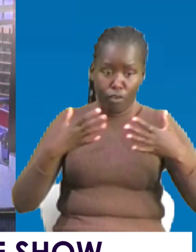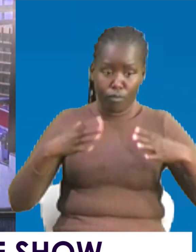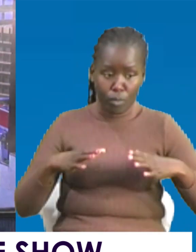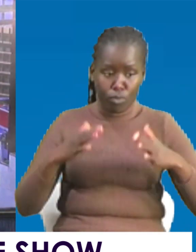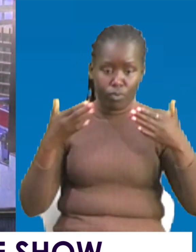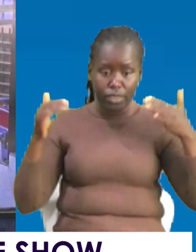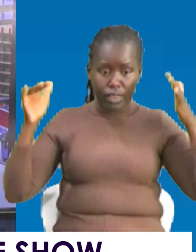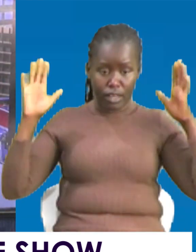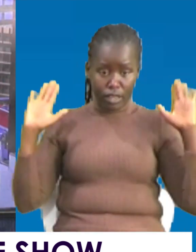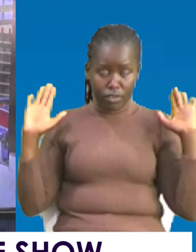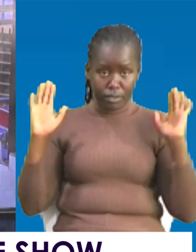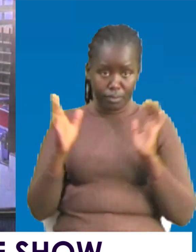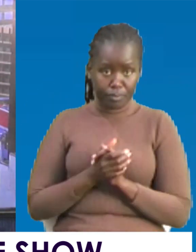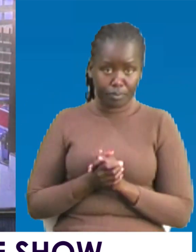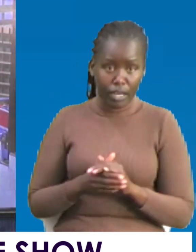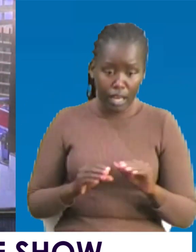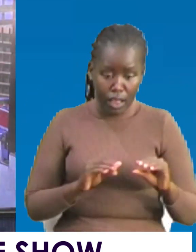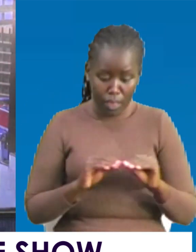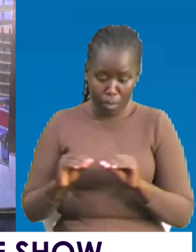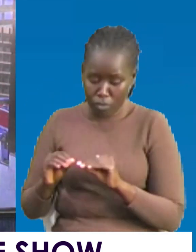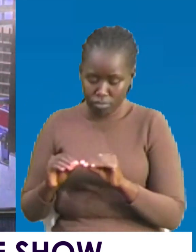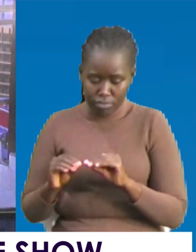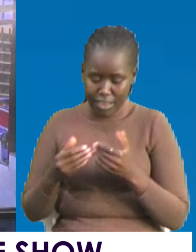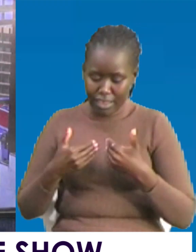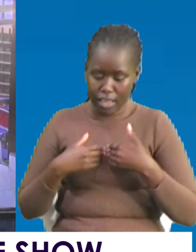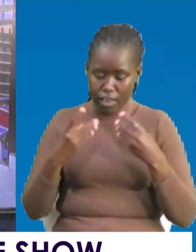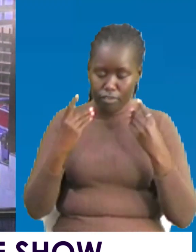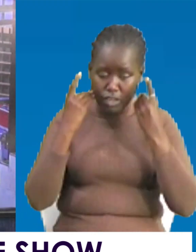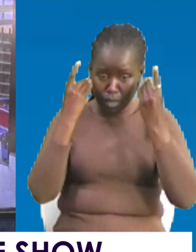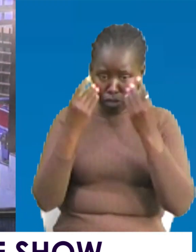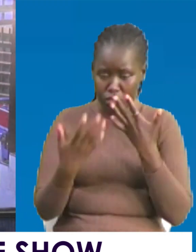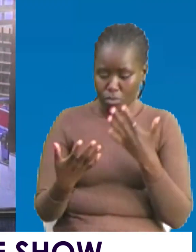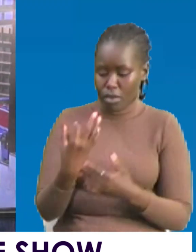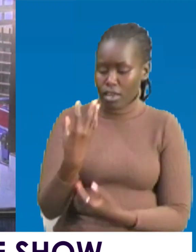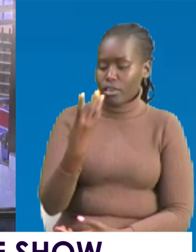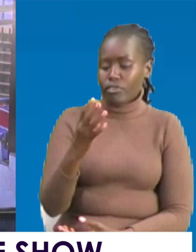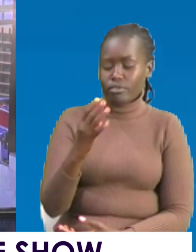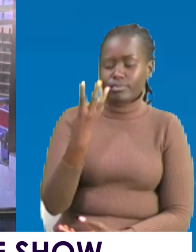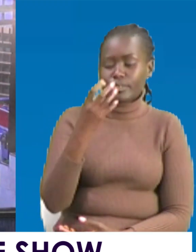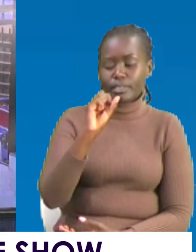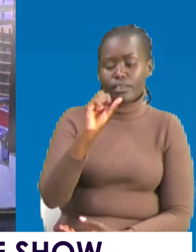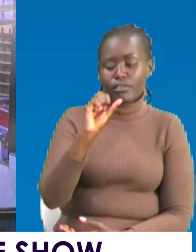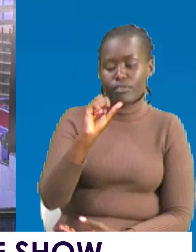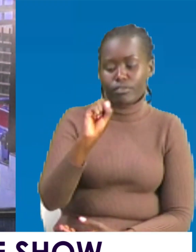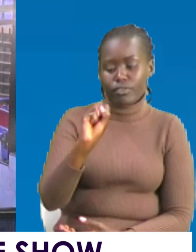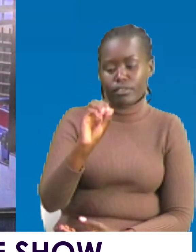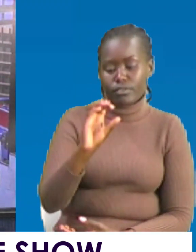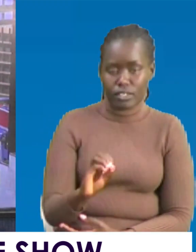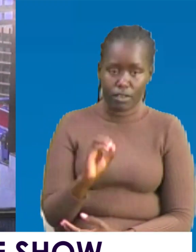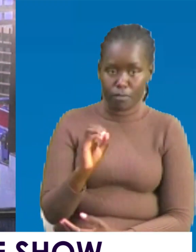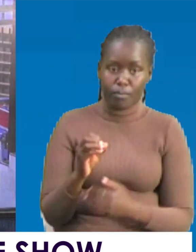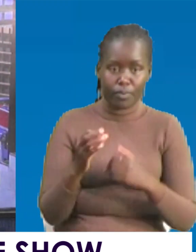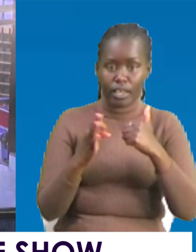up in despair and they are moving into depression. You may be 50s, 60s, 70s, 80s, but you still